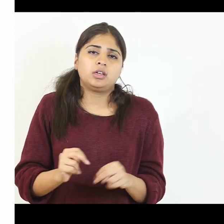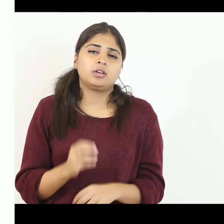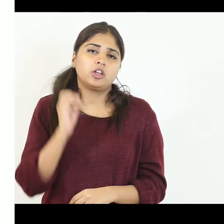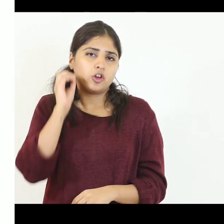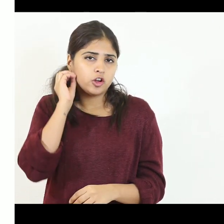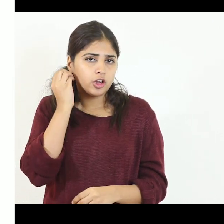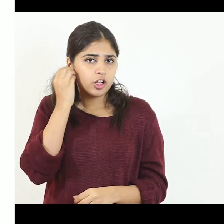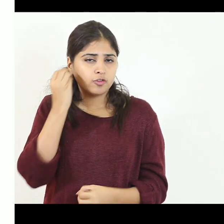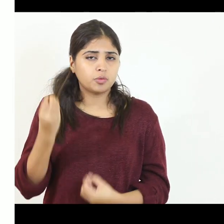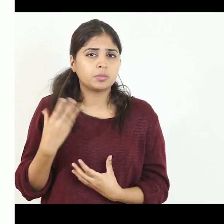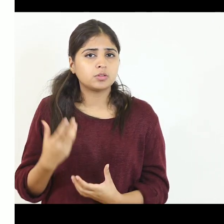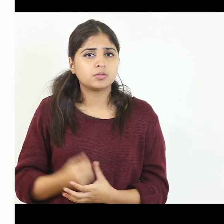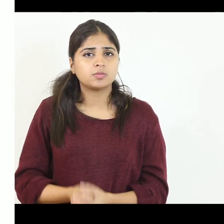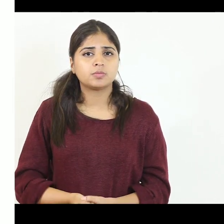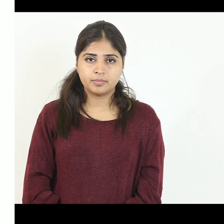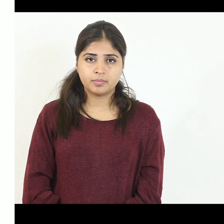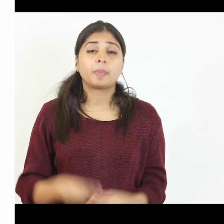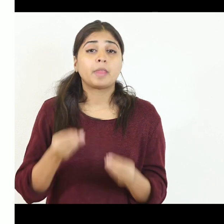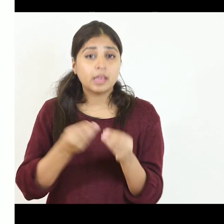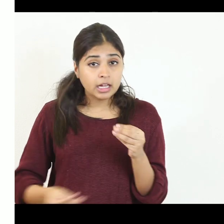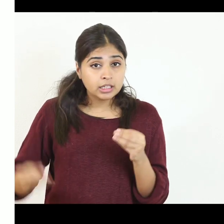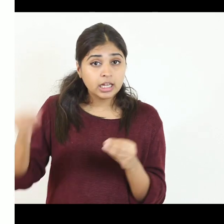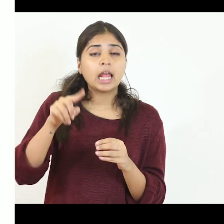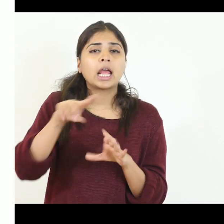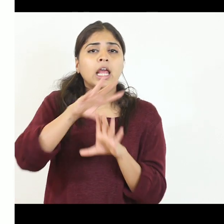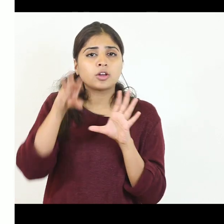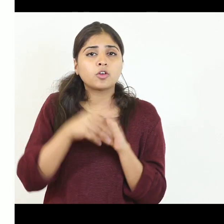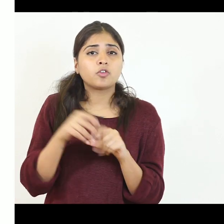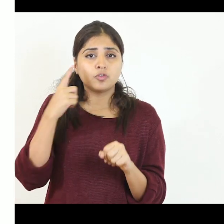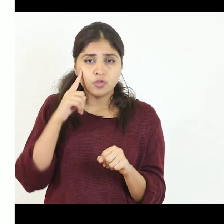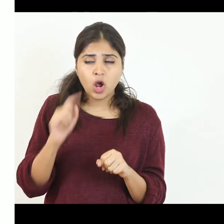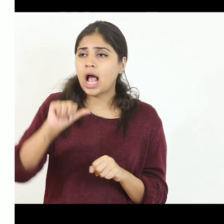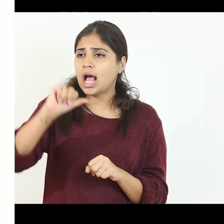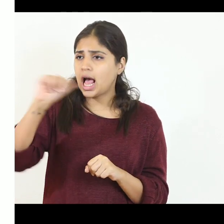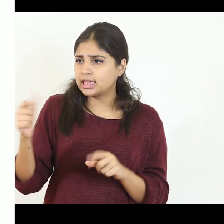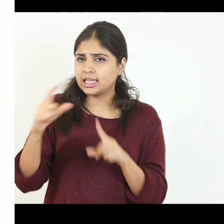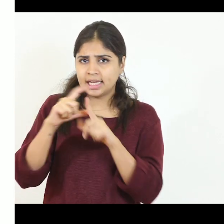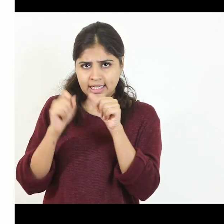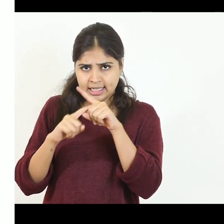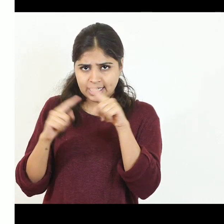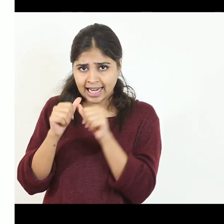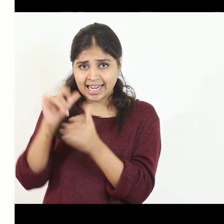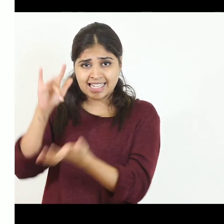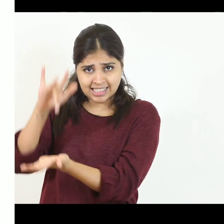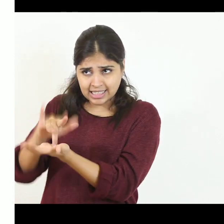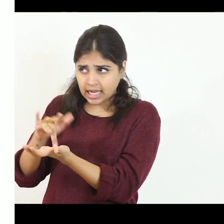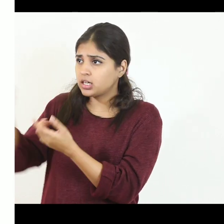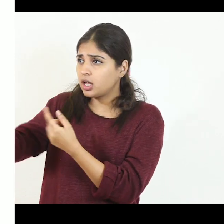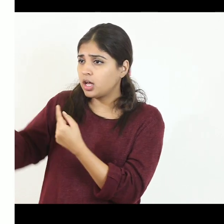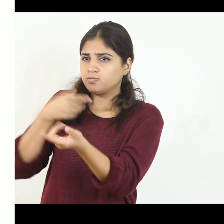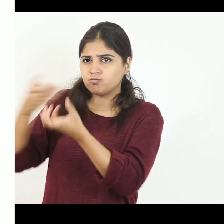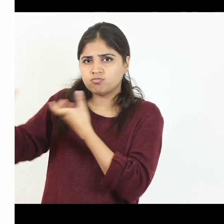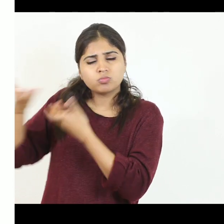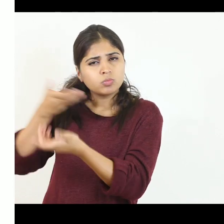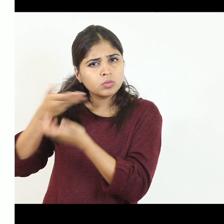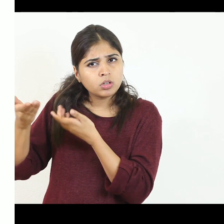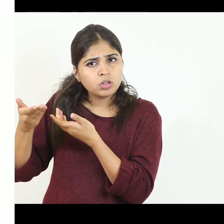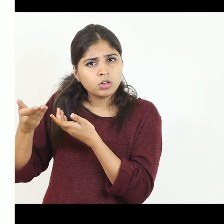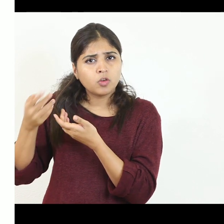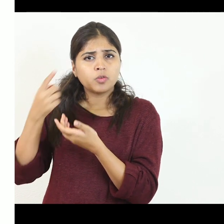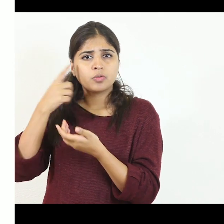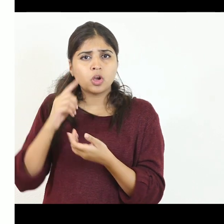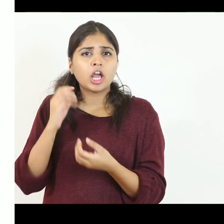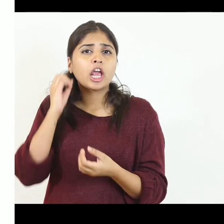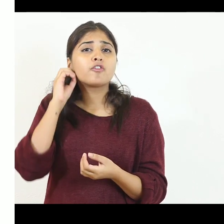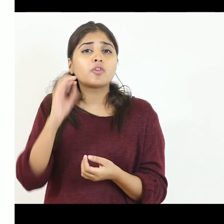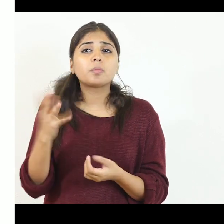Additionally, it includes coordinating with other data centers and information points, coordinating with managers for